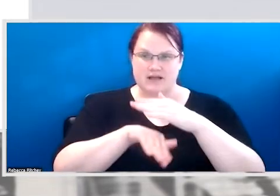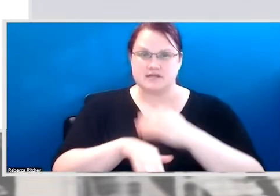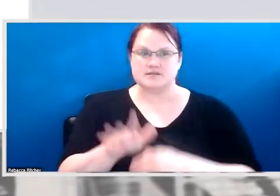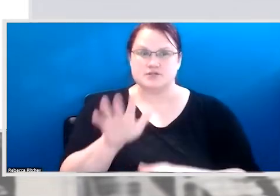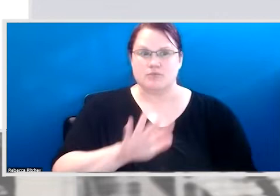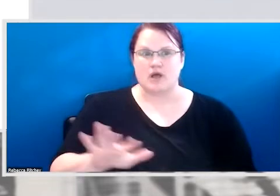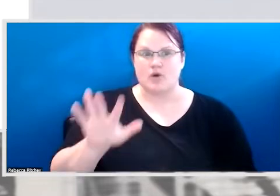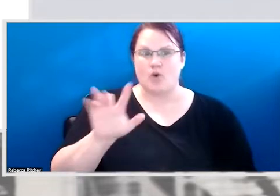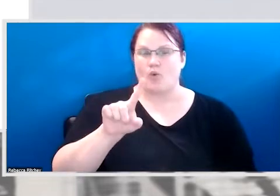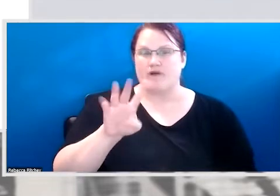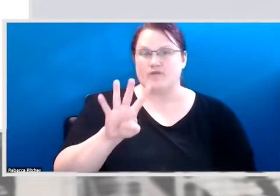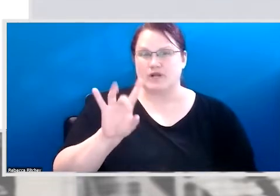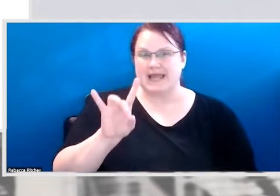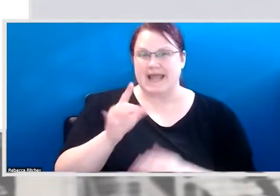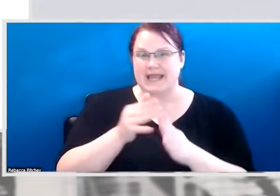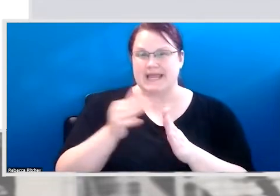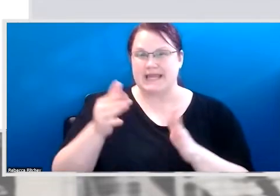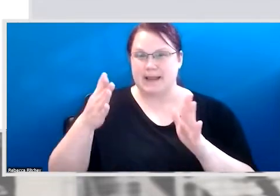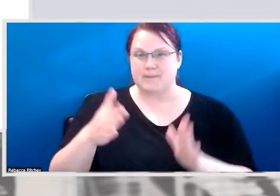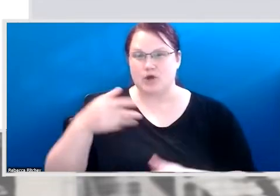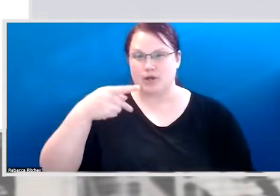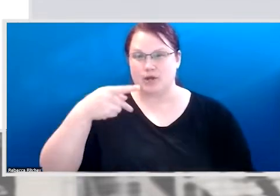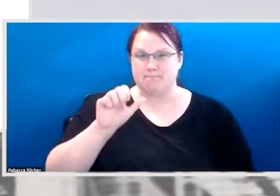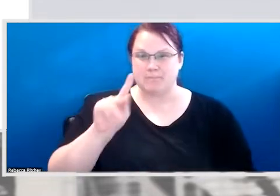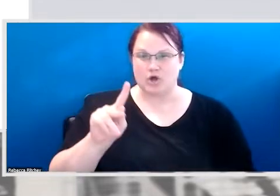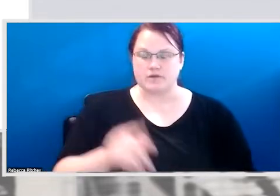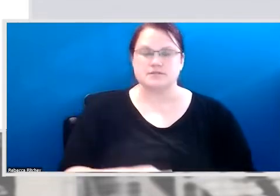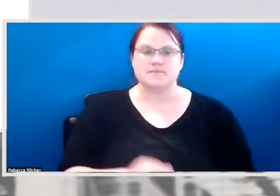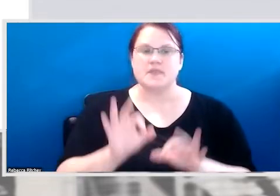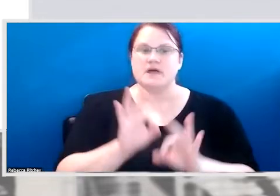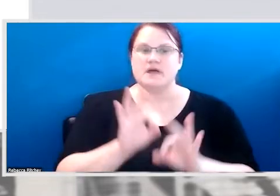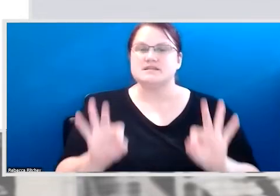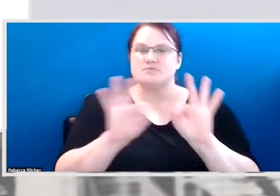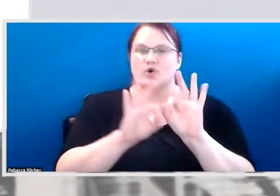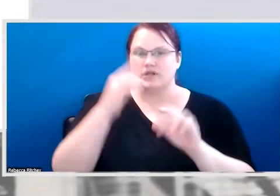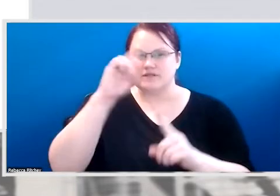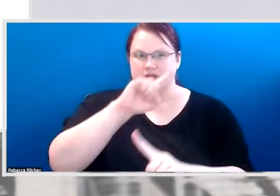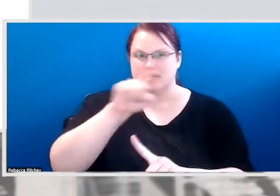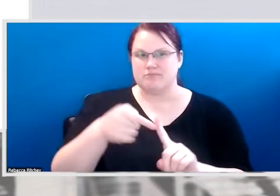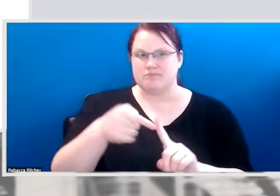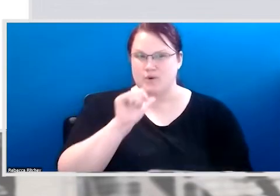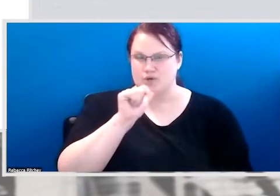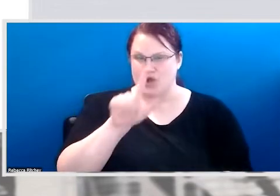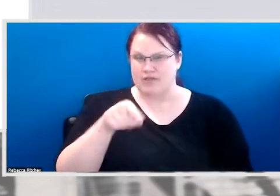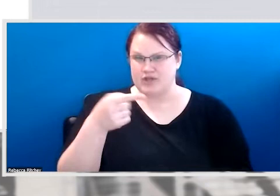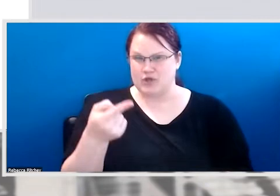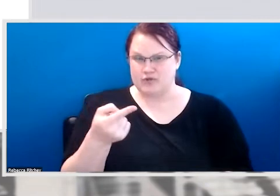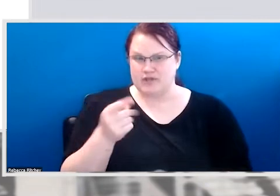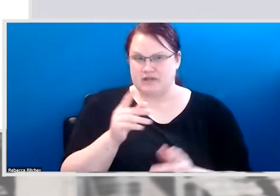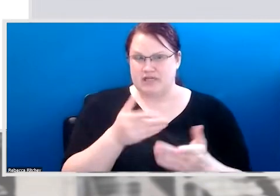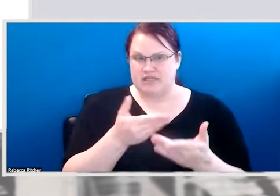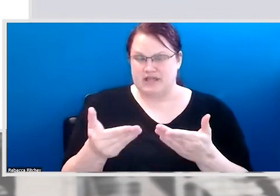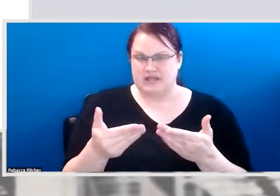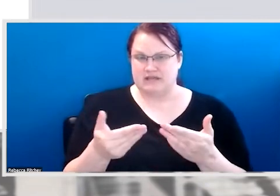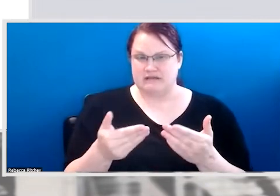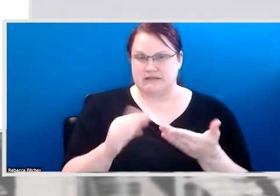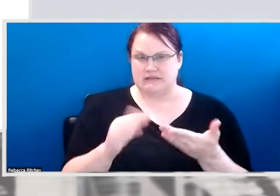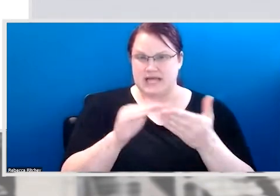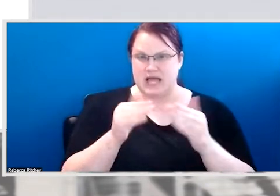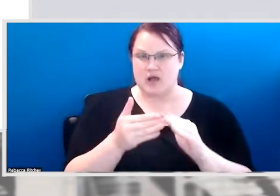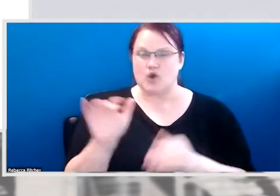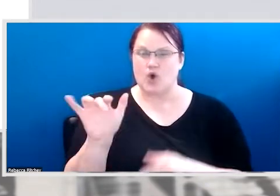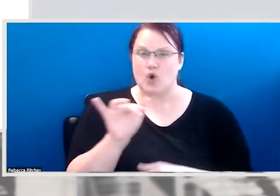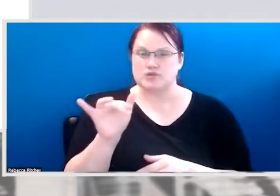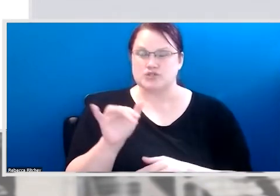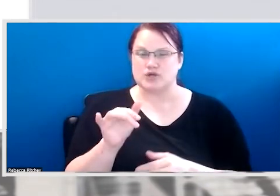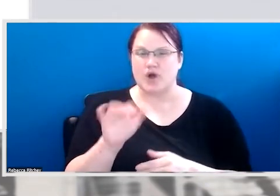city as well. It's also important to consider that we're not the only game in town. There's a lot of really great assets throughout the city